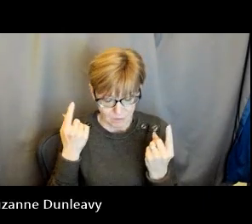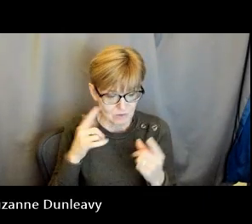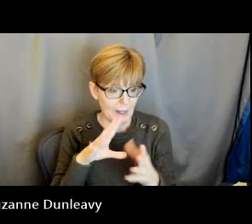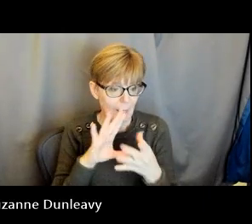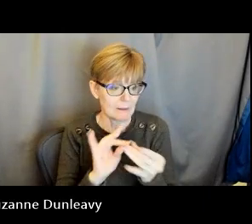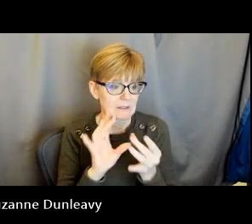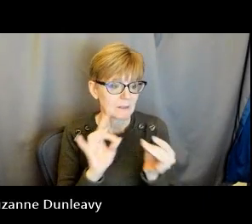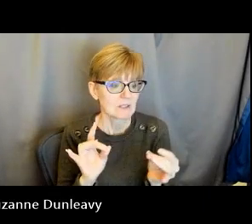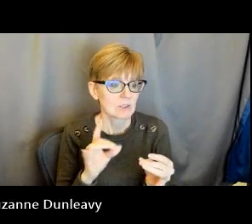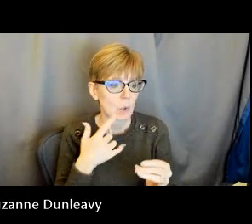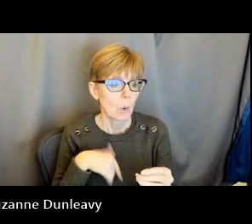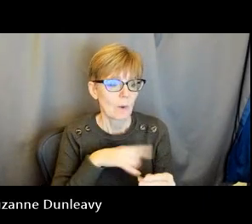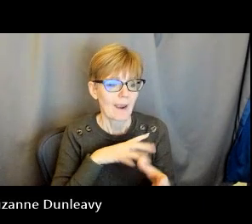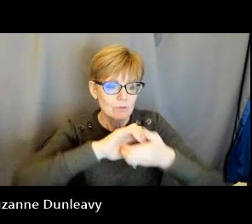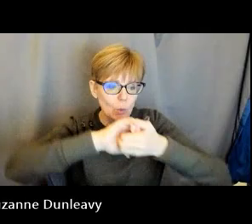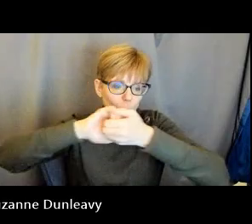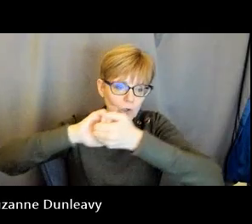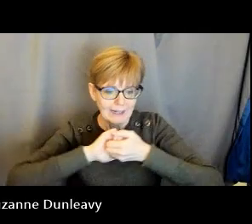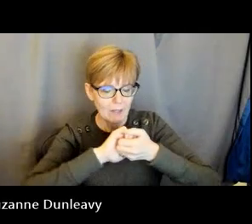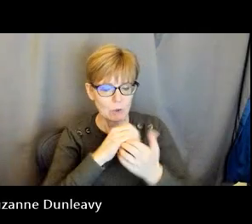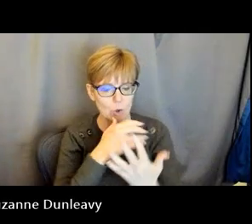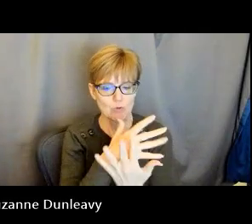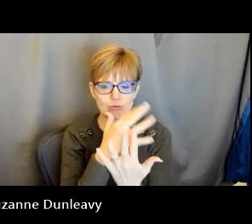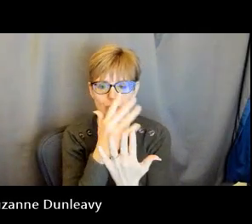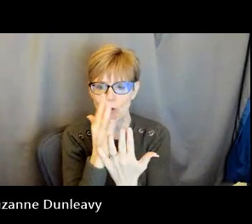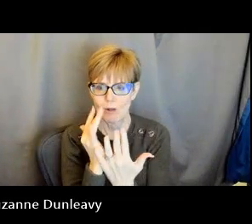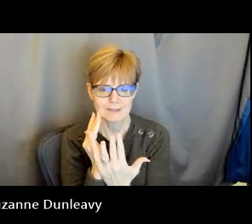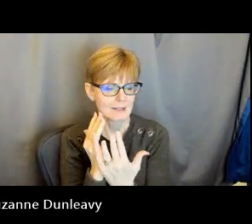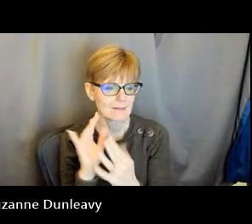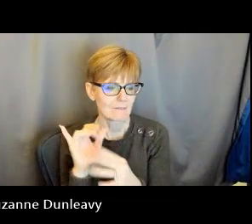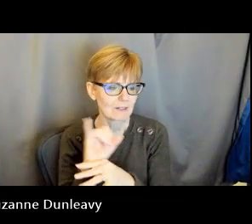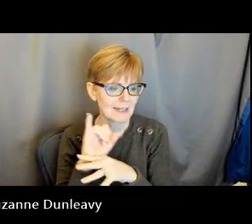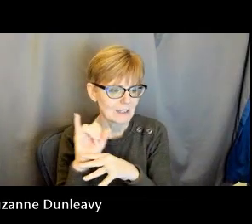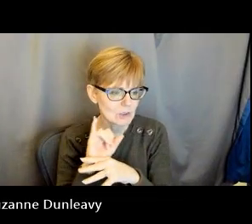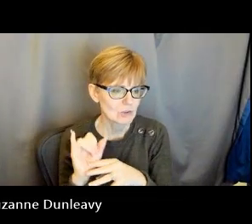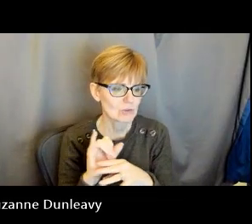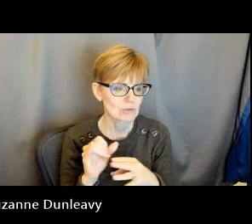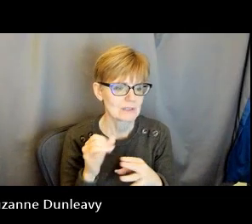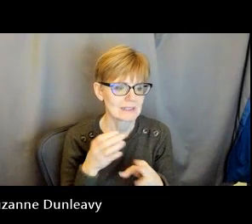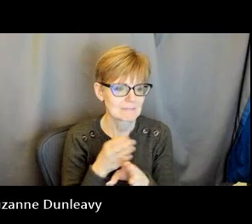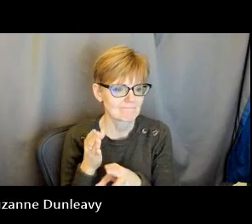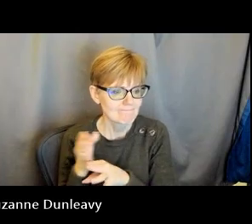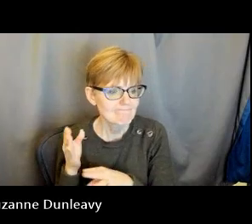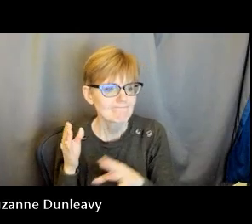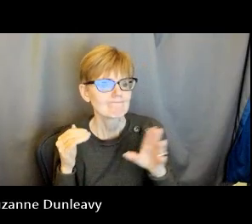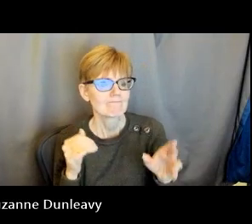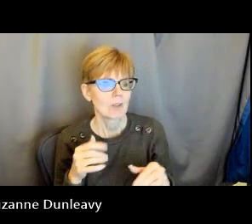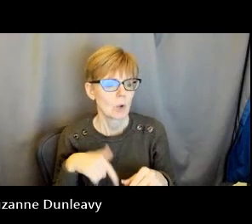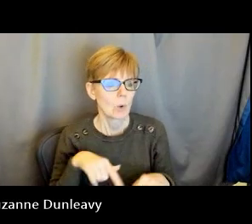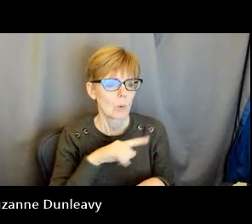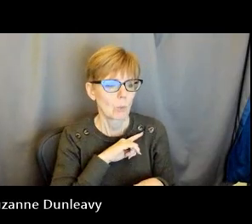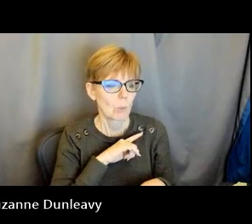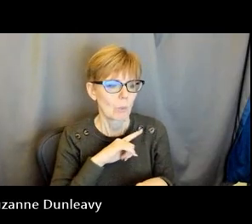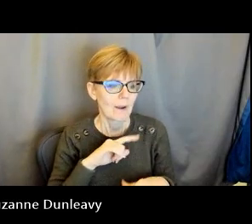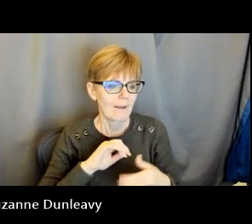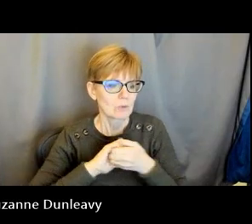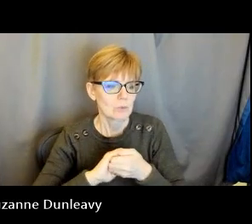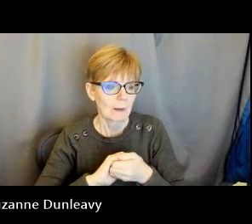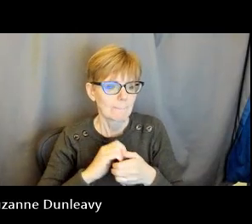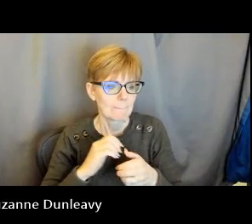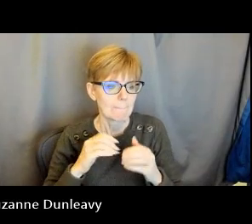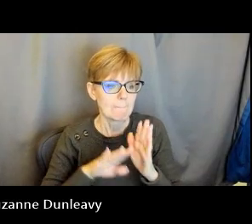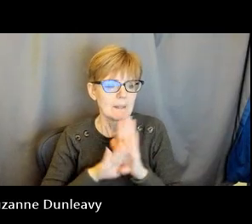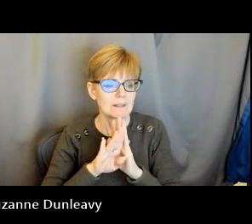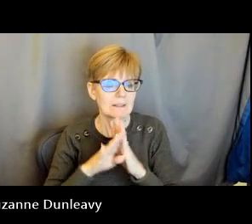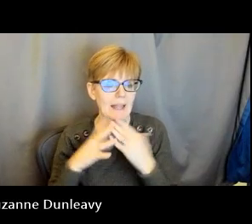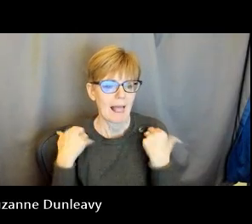and siloed that we're not working together to figure out strategies to create solutions that are really going to make an impact. And we have